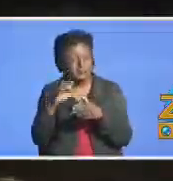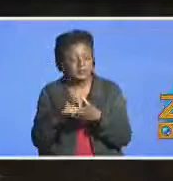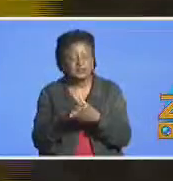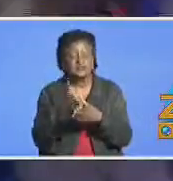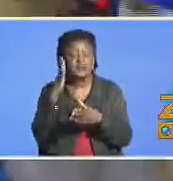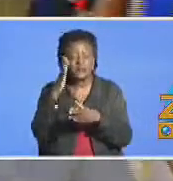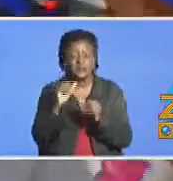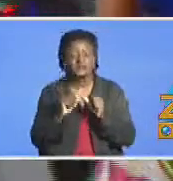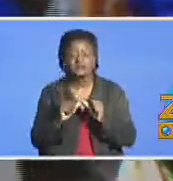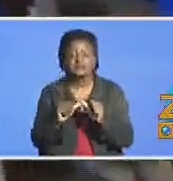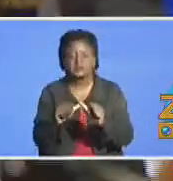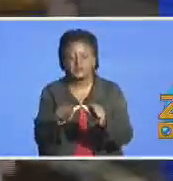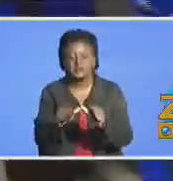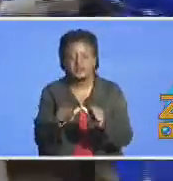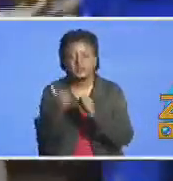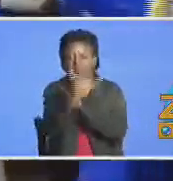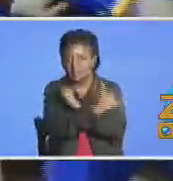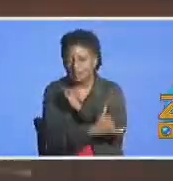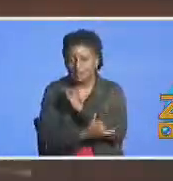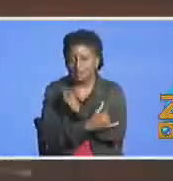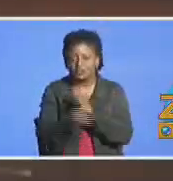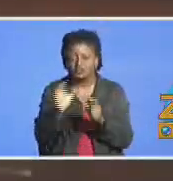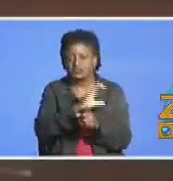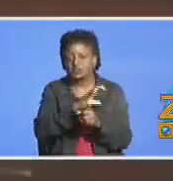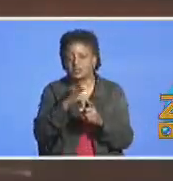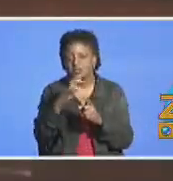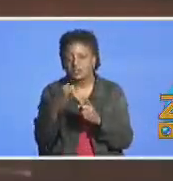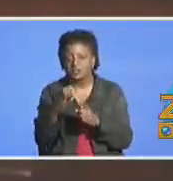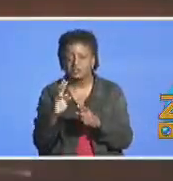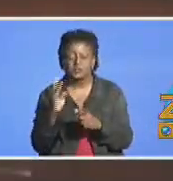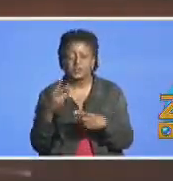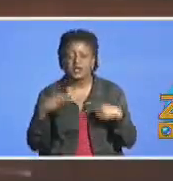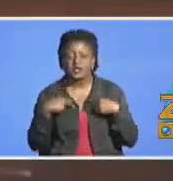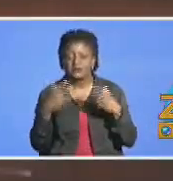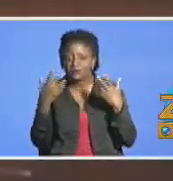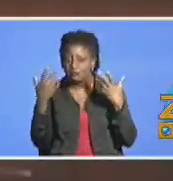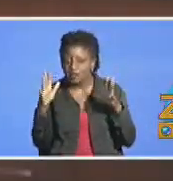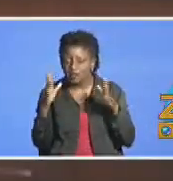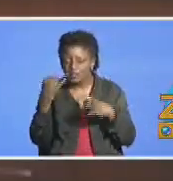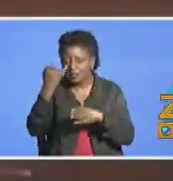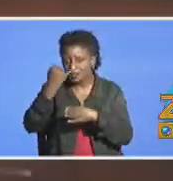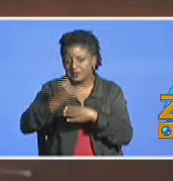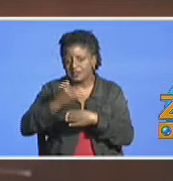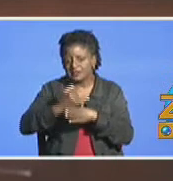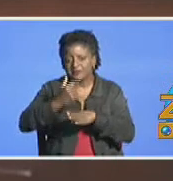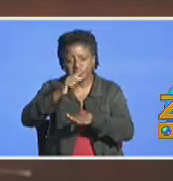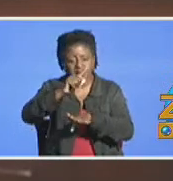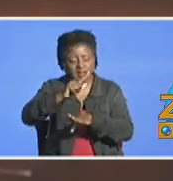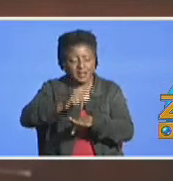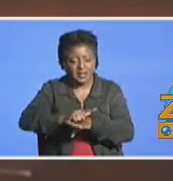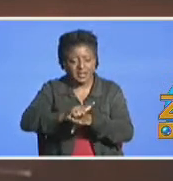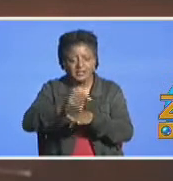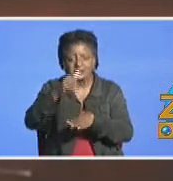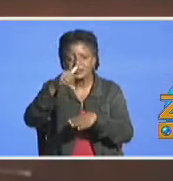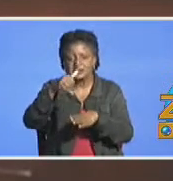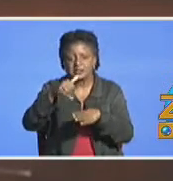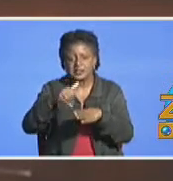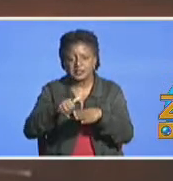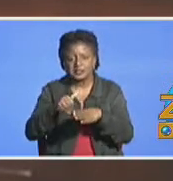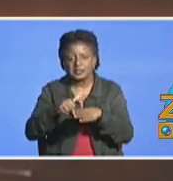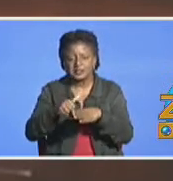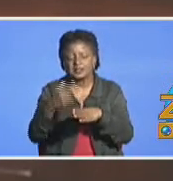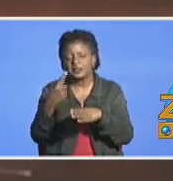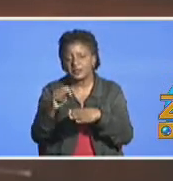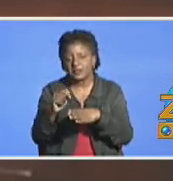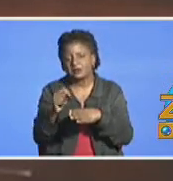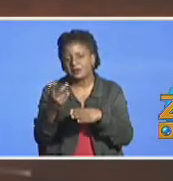culture. Already identified land within